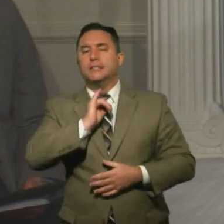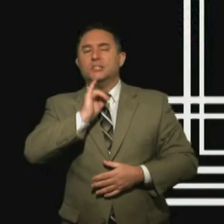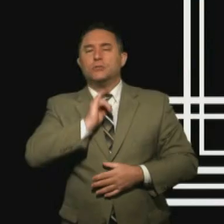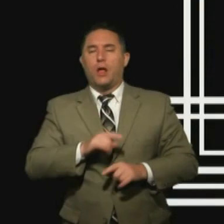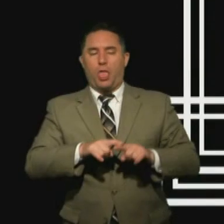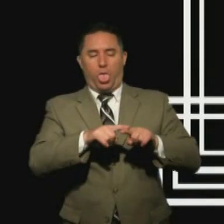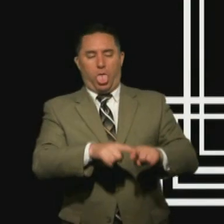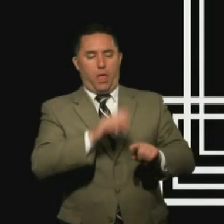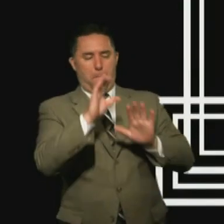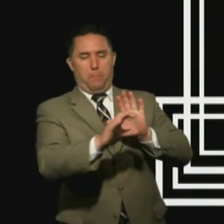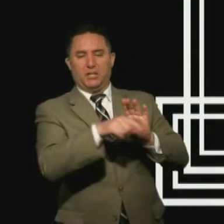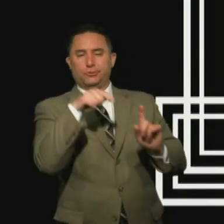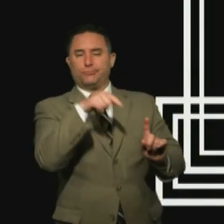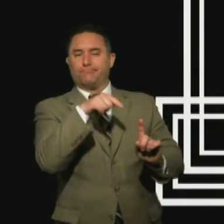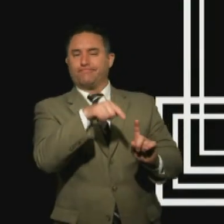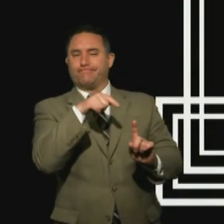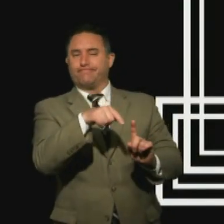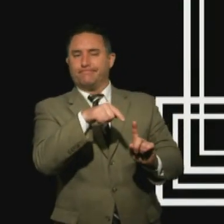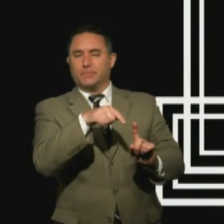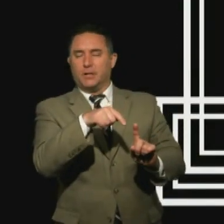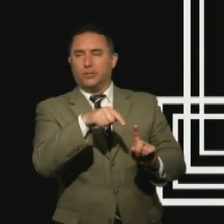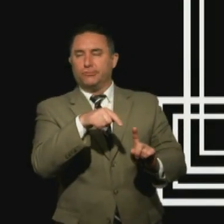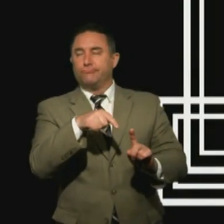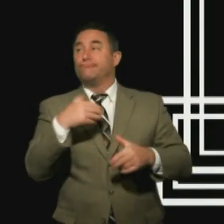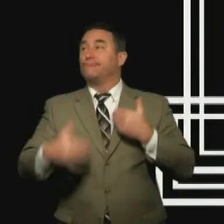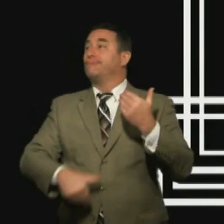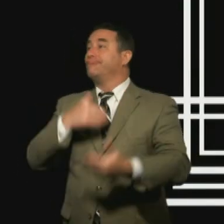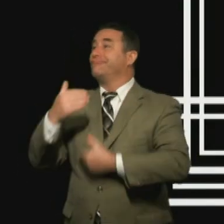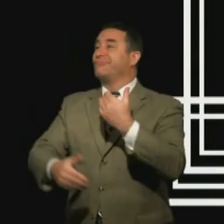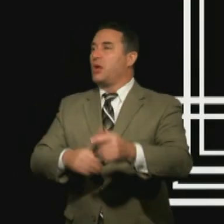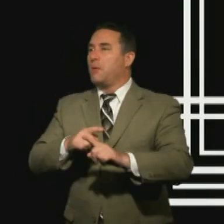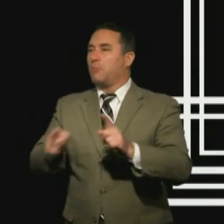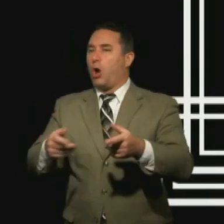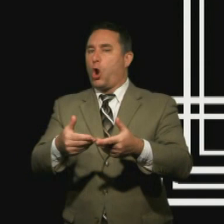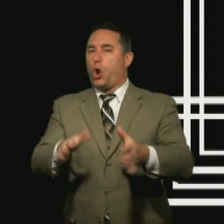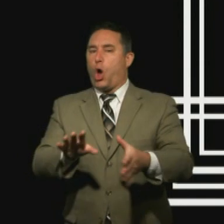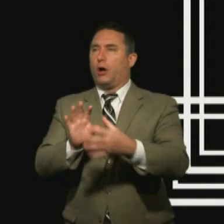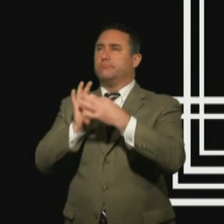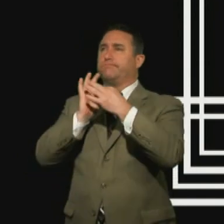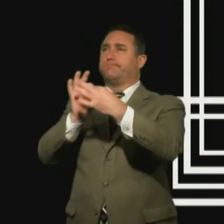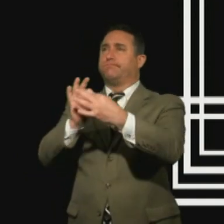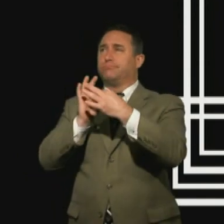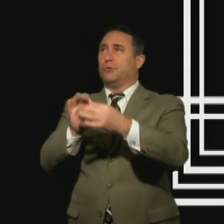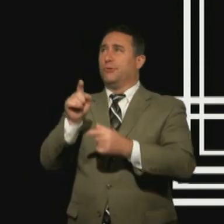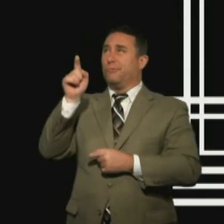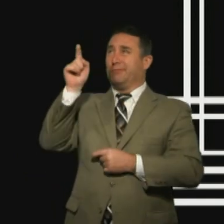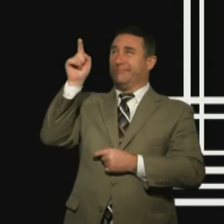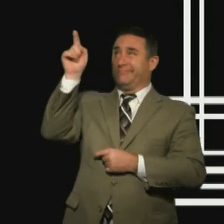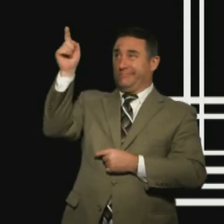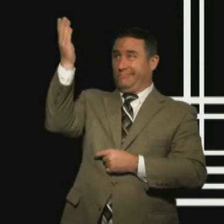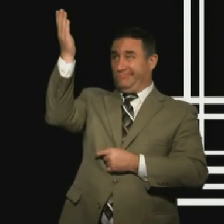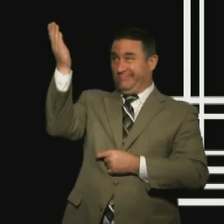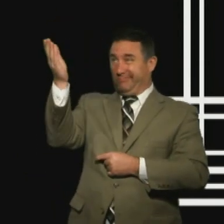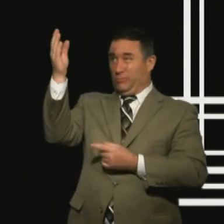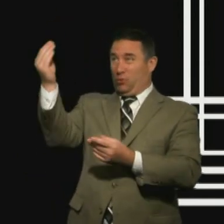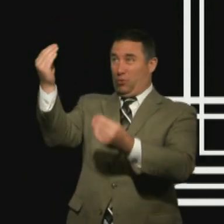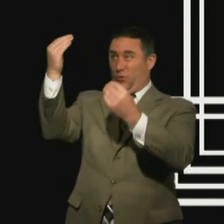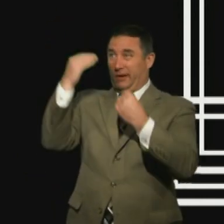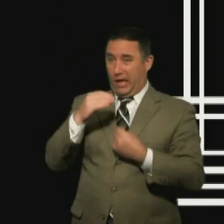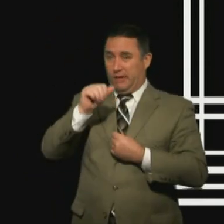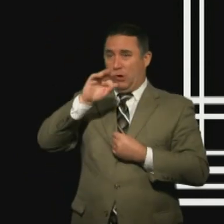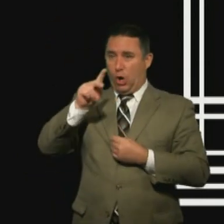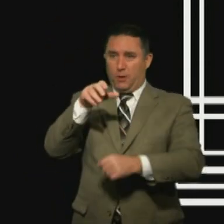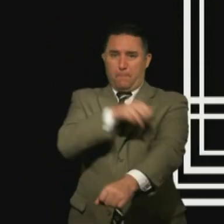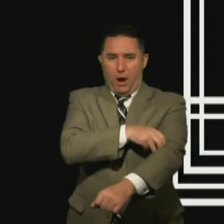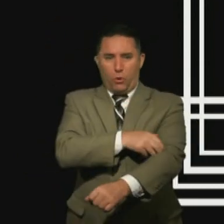on symbols and went through the motions, but they lost the relationship with the one who gave the ark its